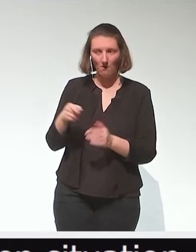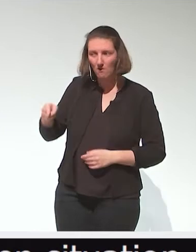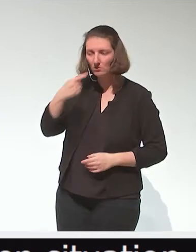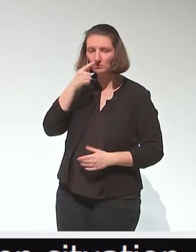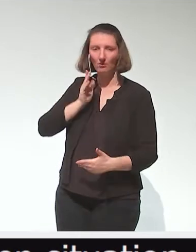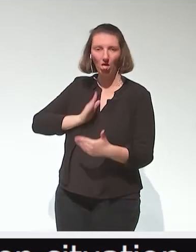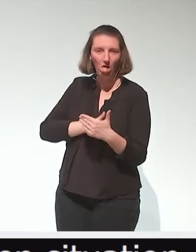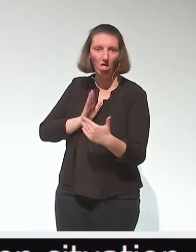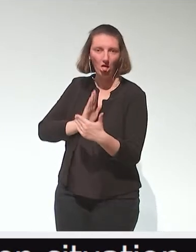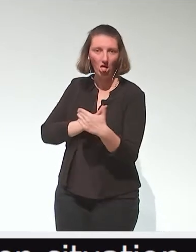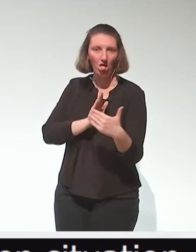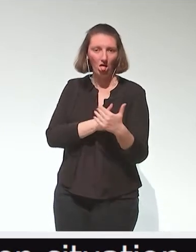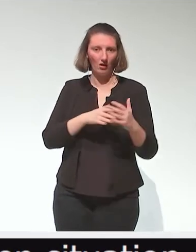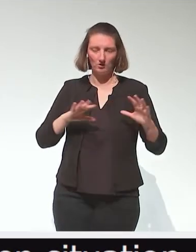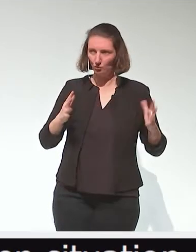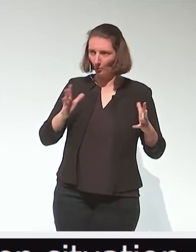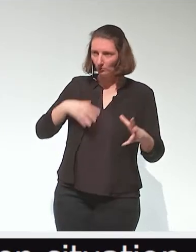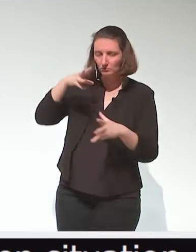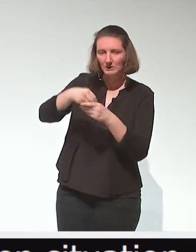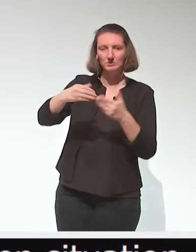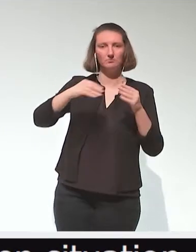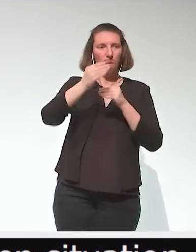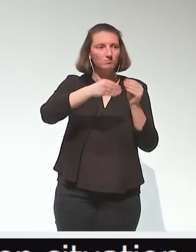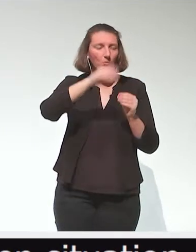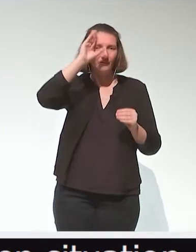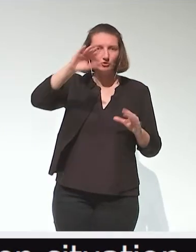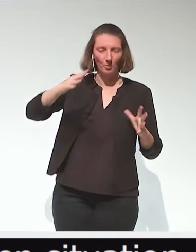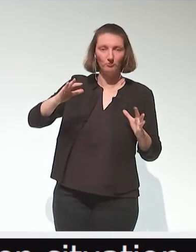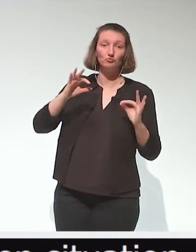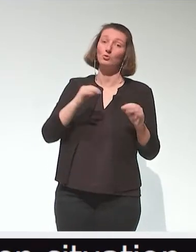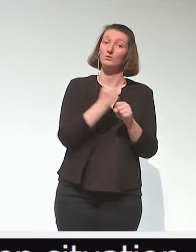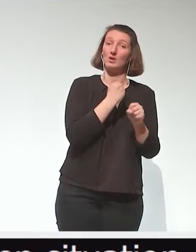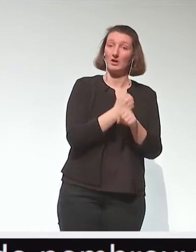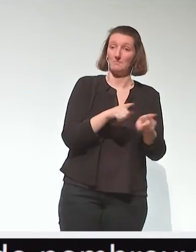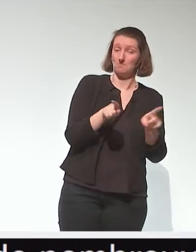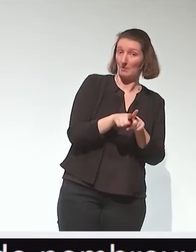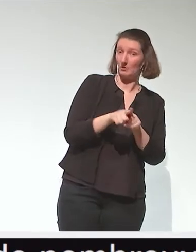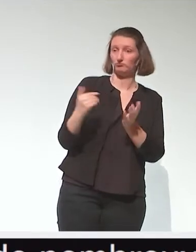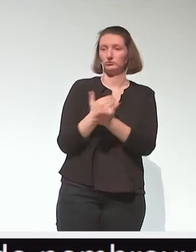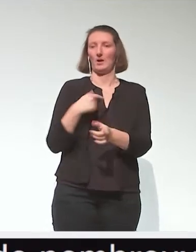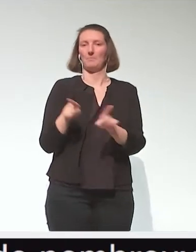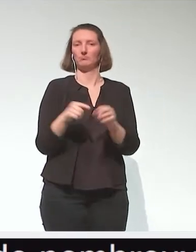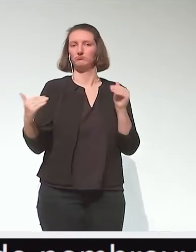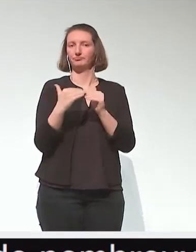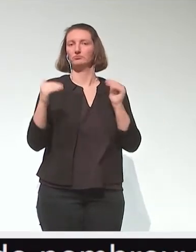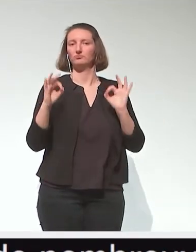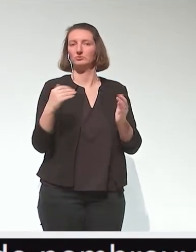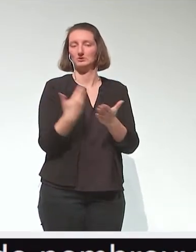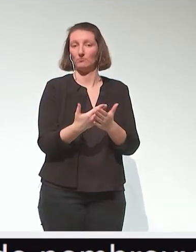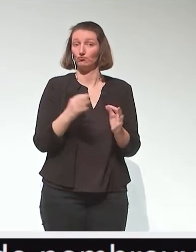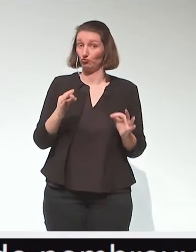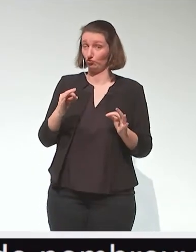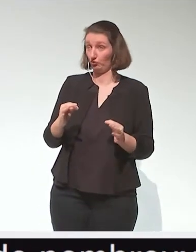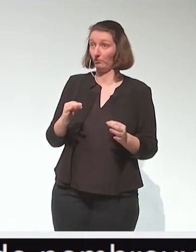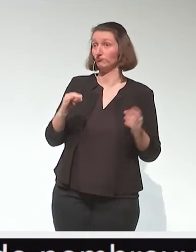things that stop them contributing equally on the labour market. With an equal salary, you should have